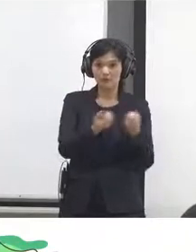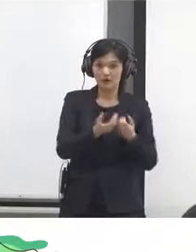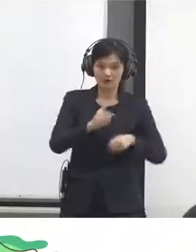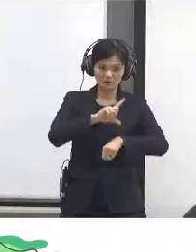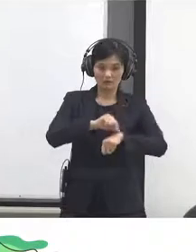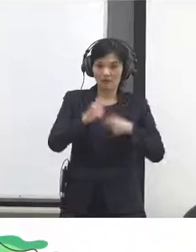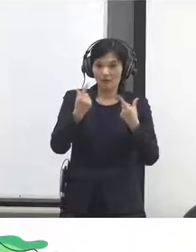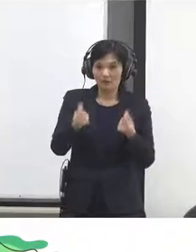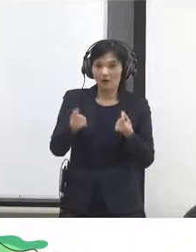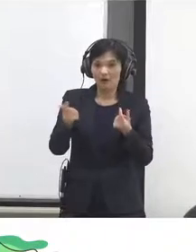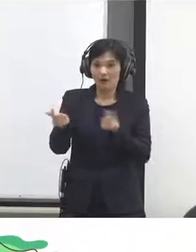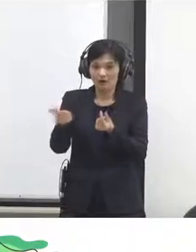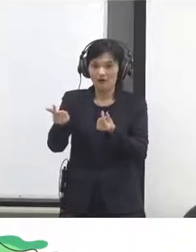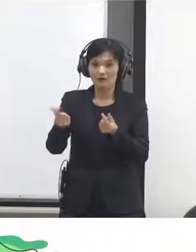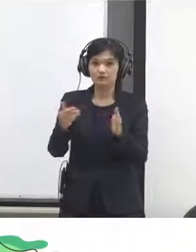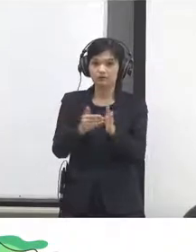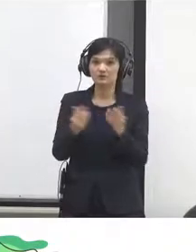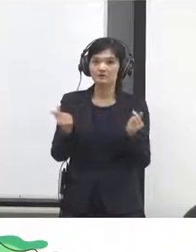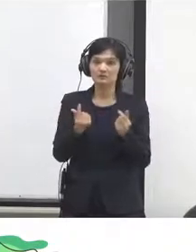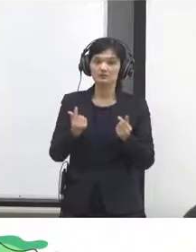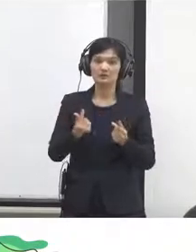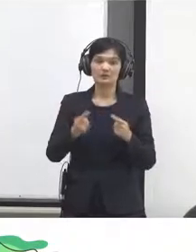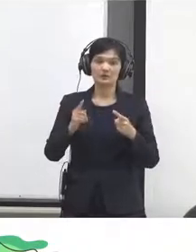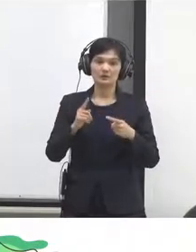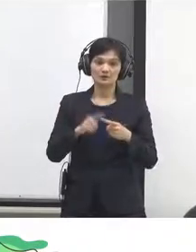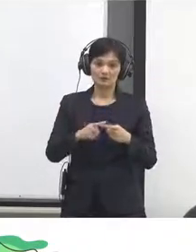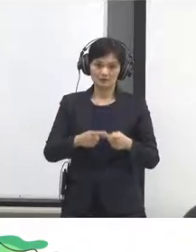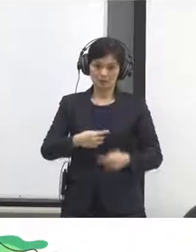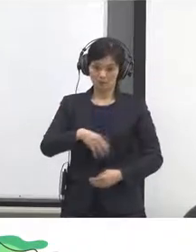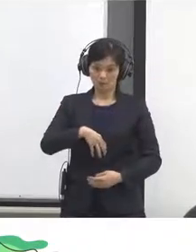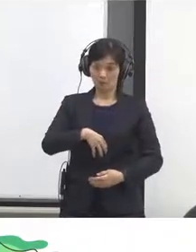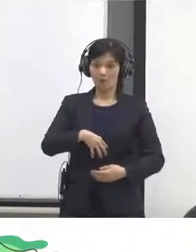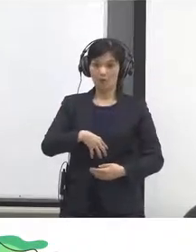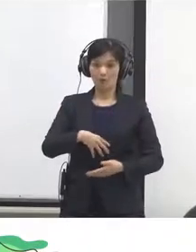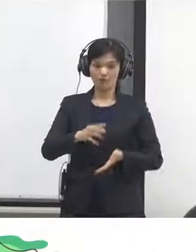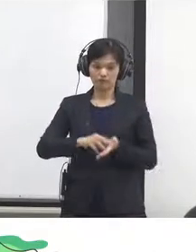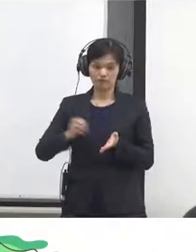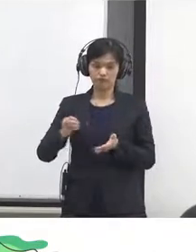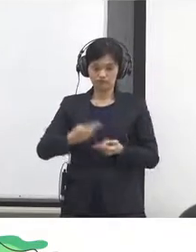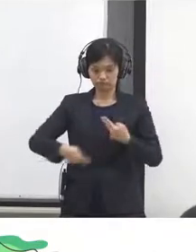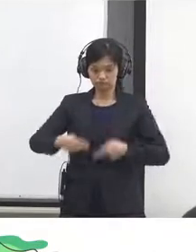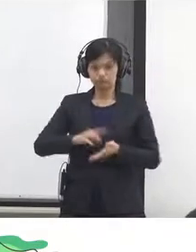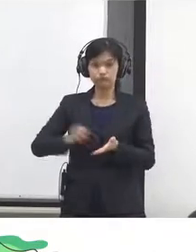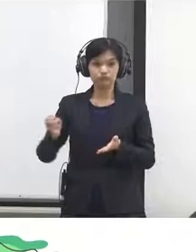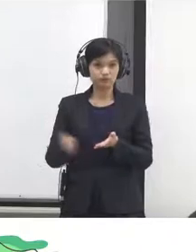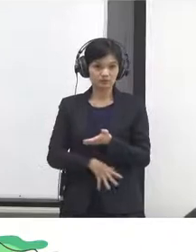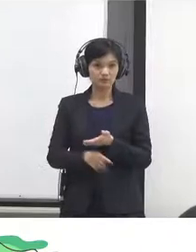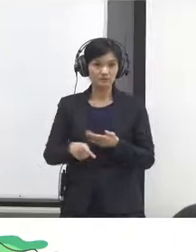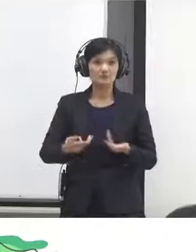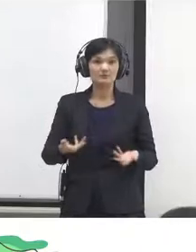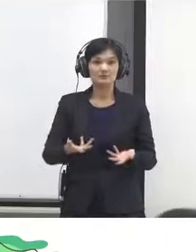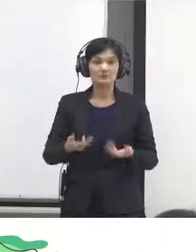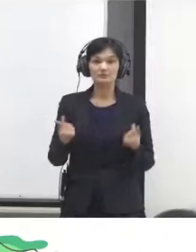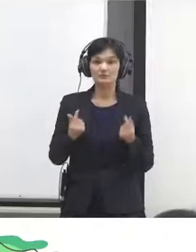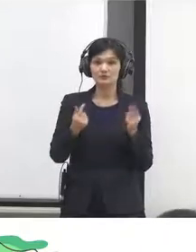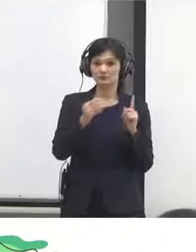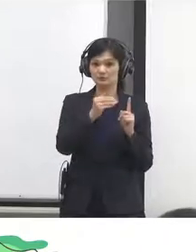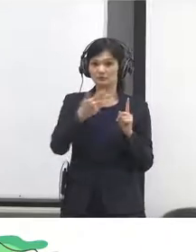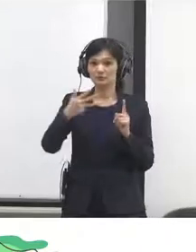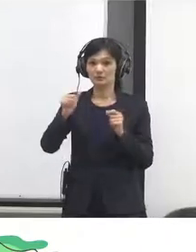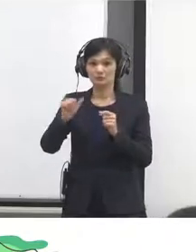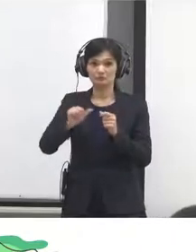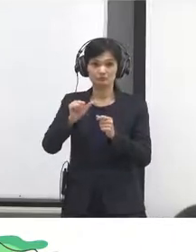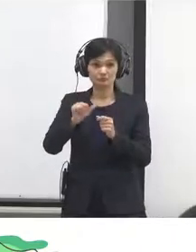like for example, in 1985 or something, but Korea is as late as like the